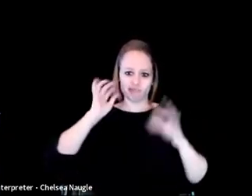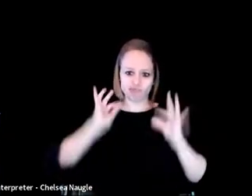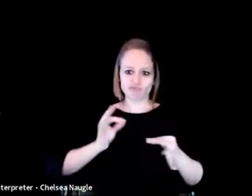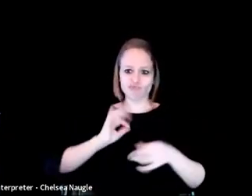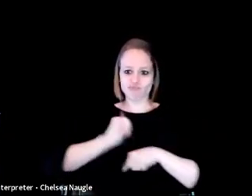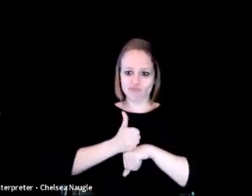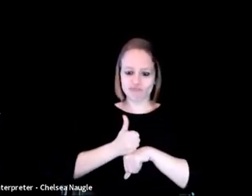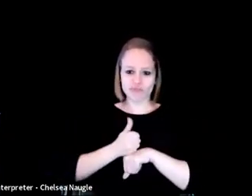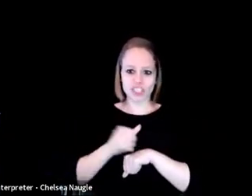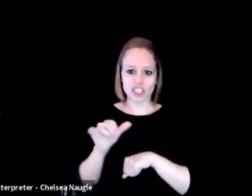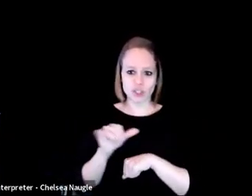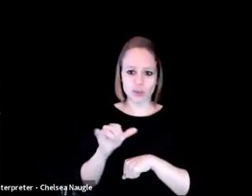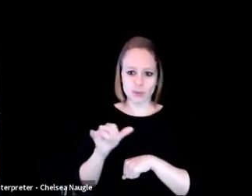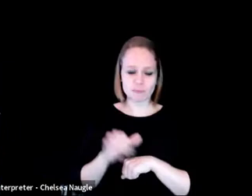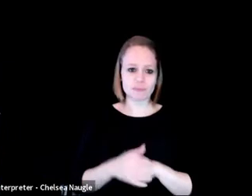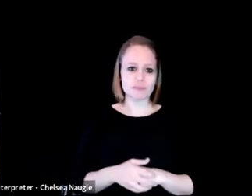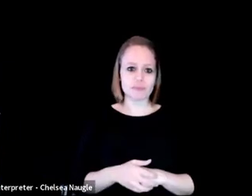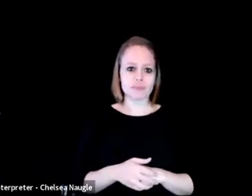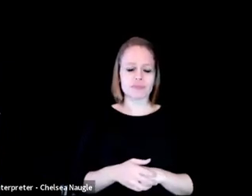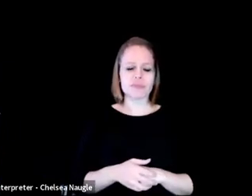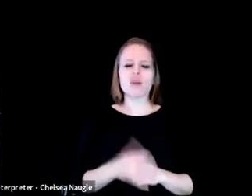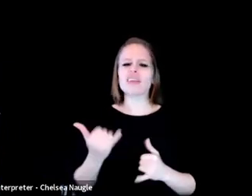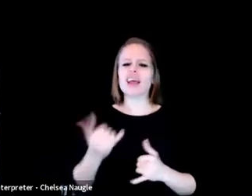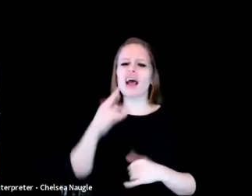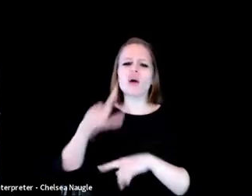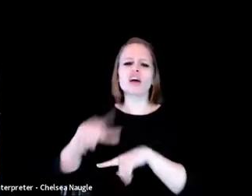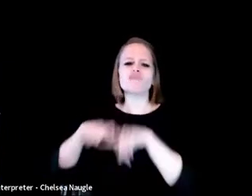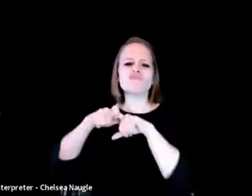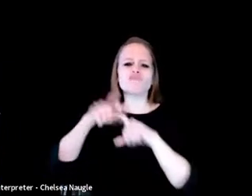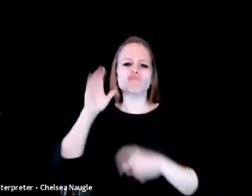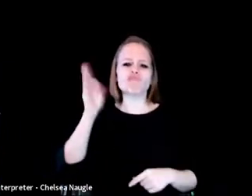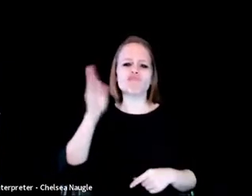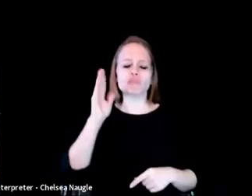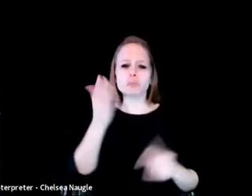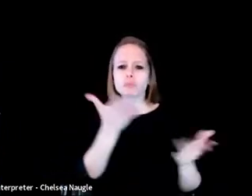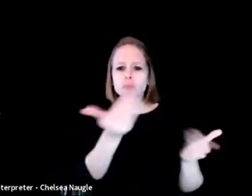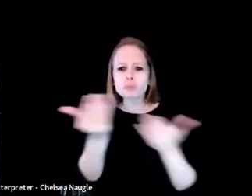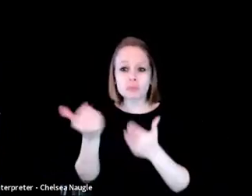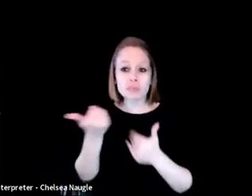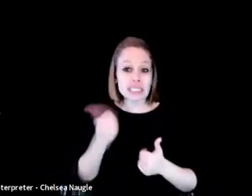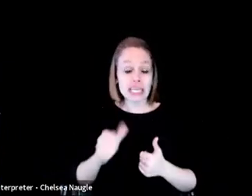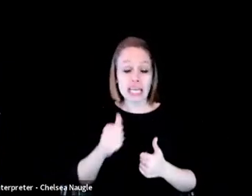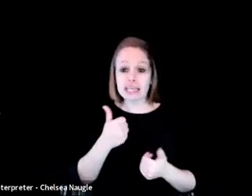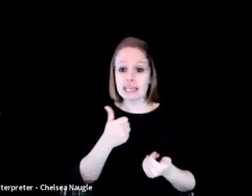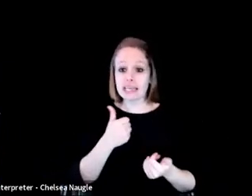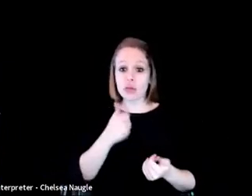I'll stop here to see if there's any burning questions.